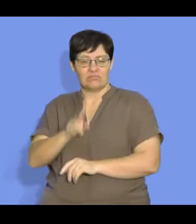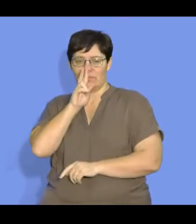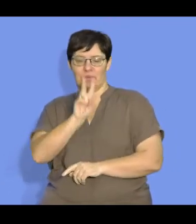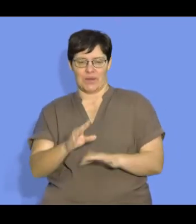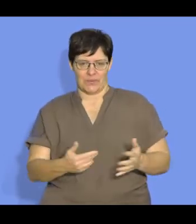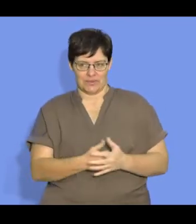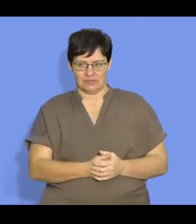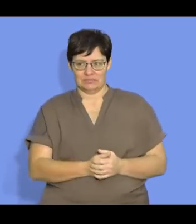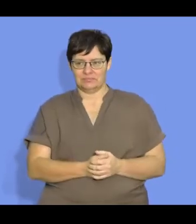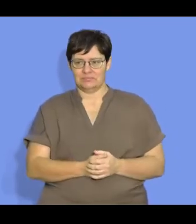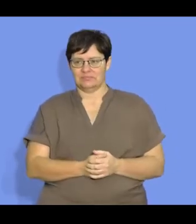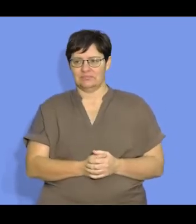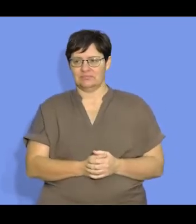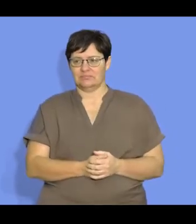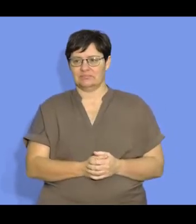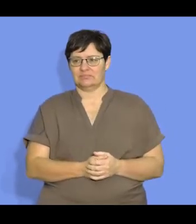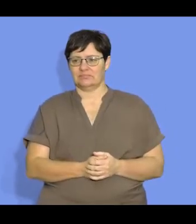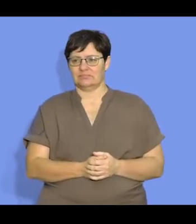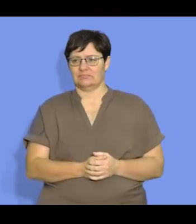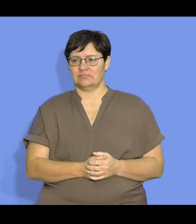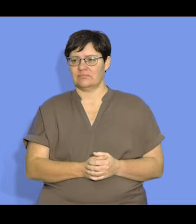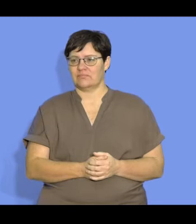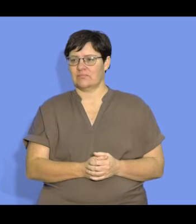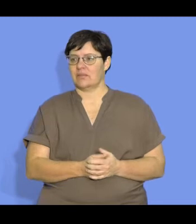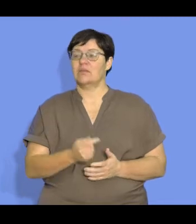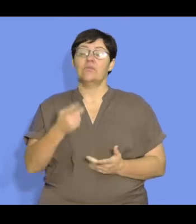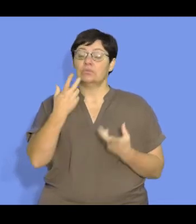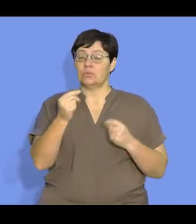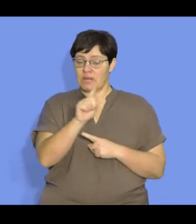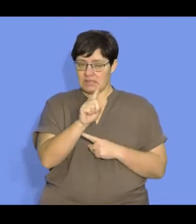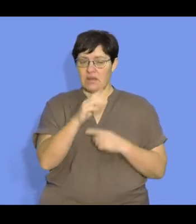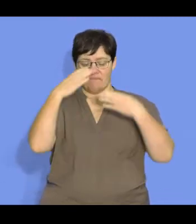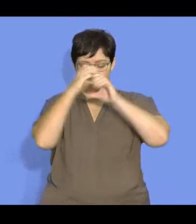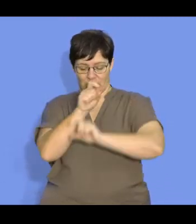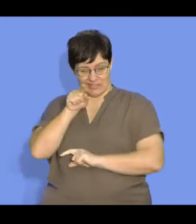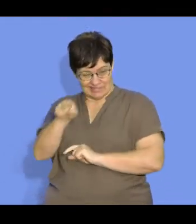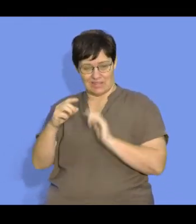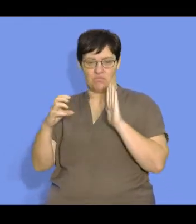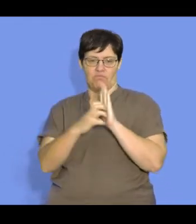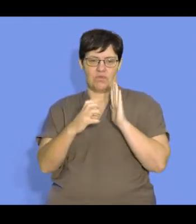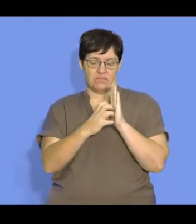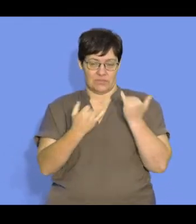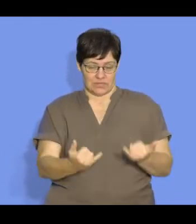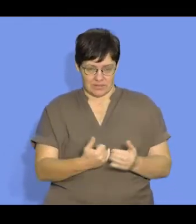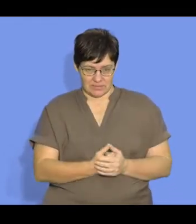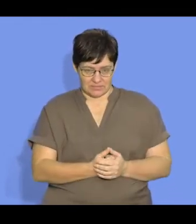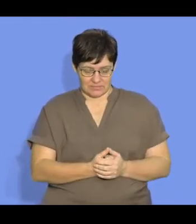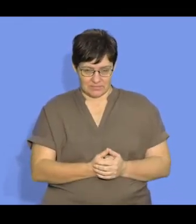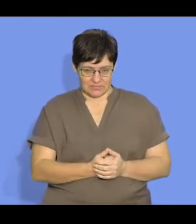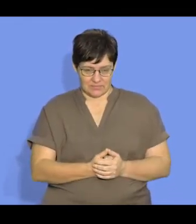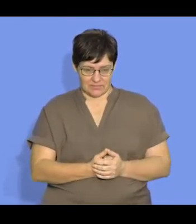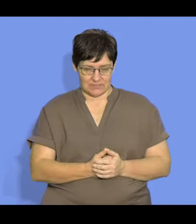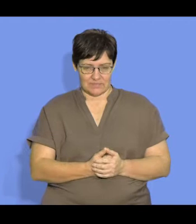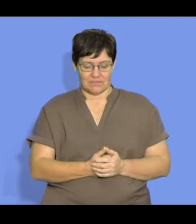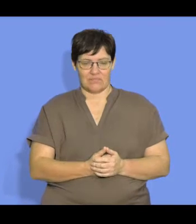these reactions will look. I just want to grab a pen here quickly. So we're going to focus on the